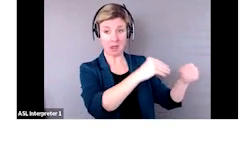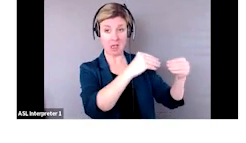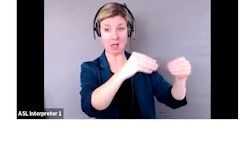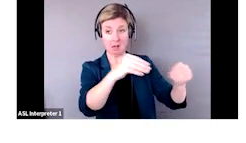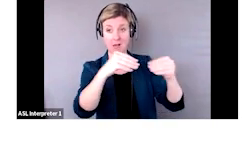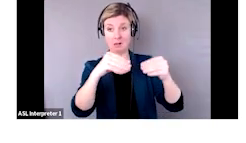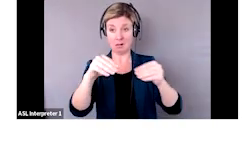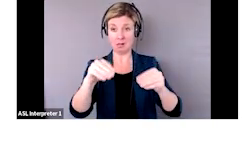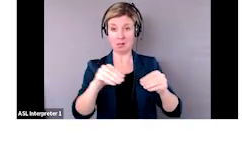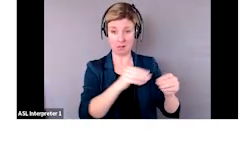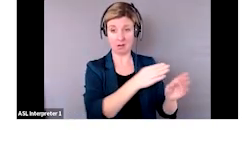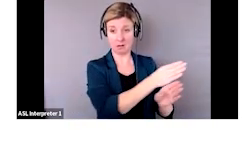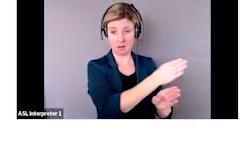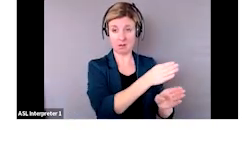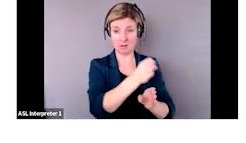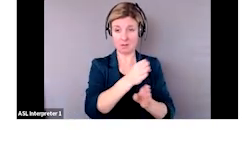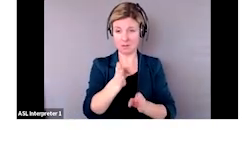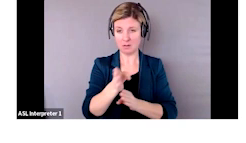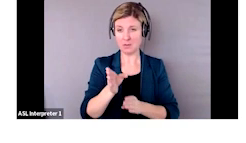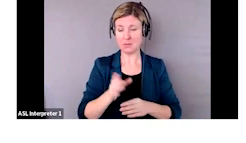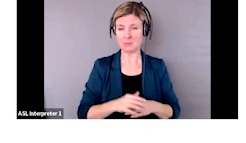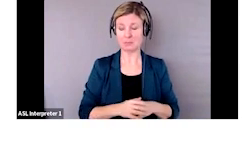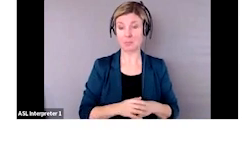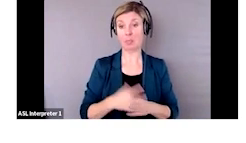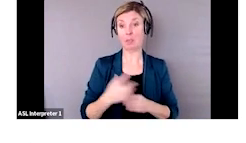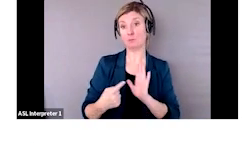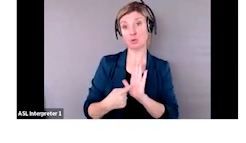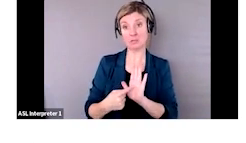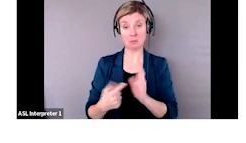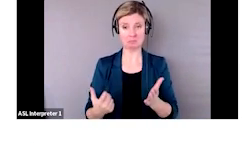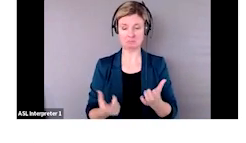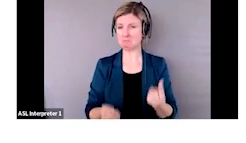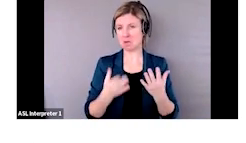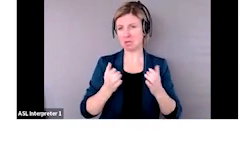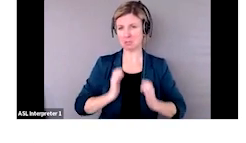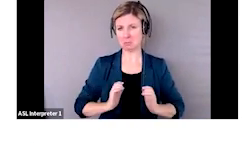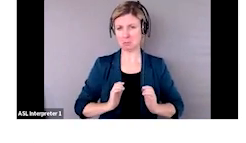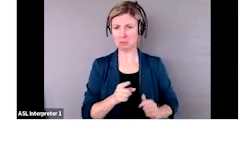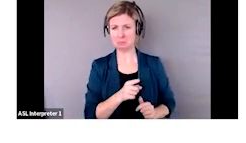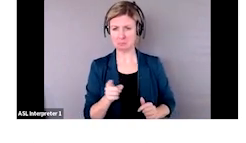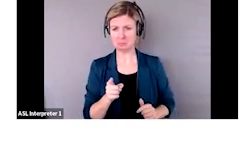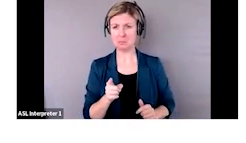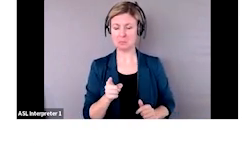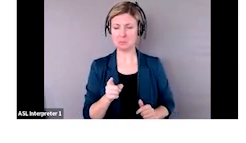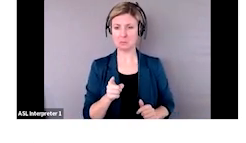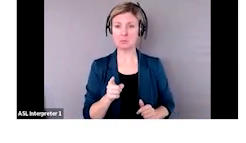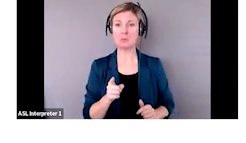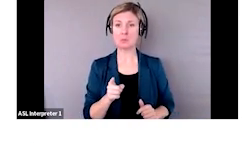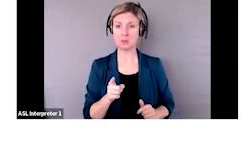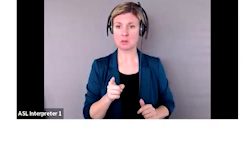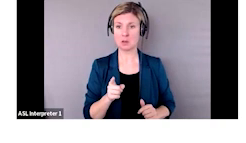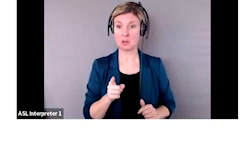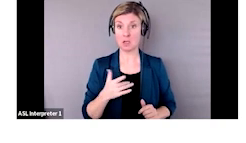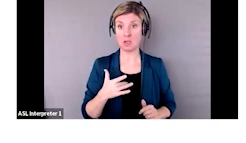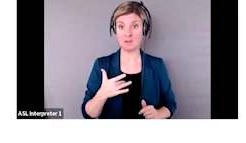of customers that I've worked with where they have a challenge on generally keeping